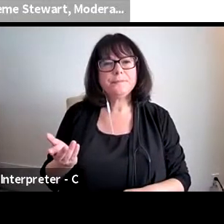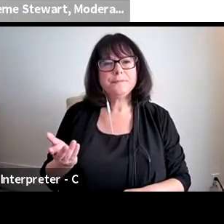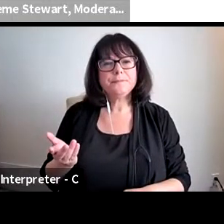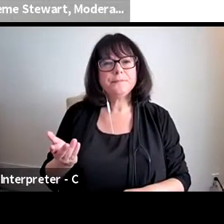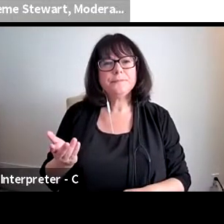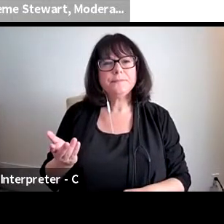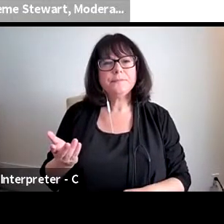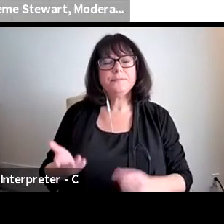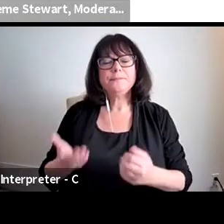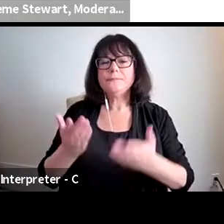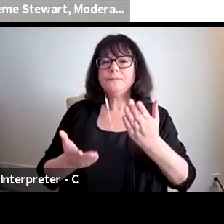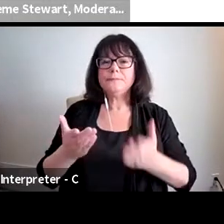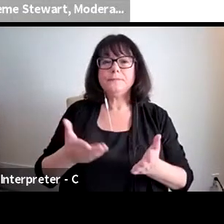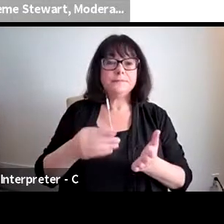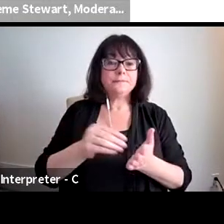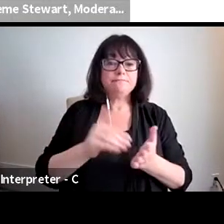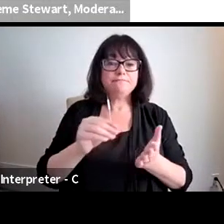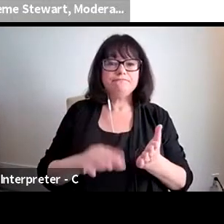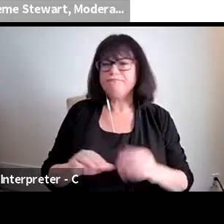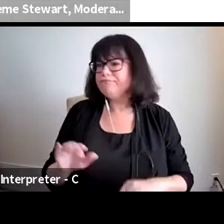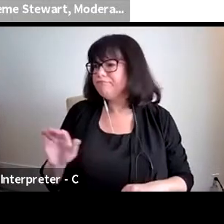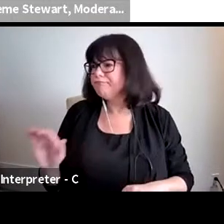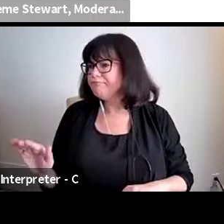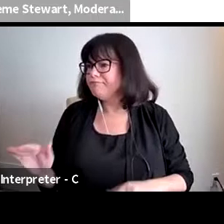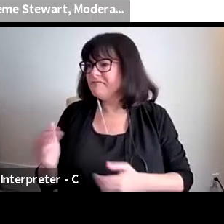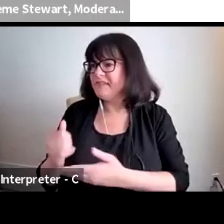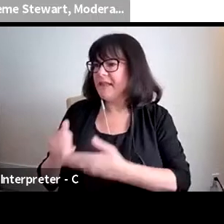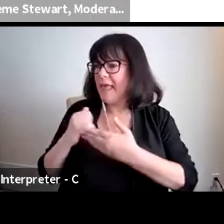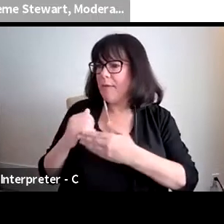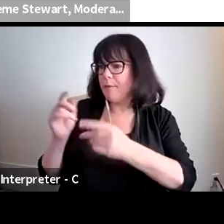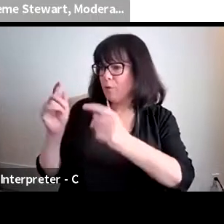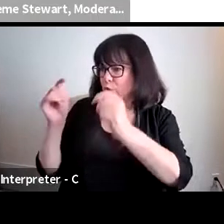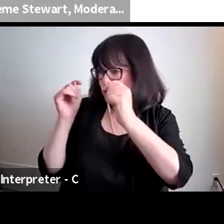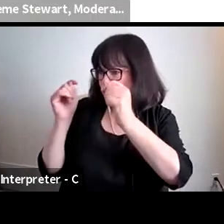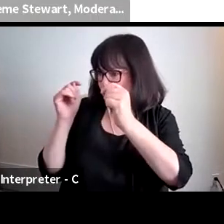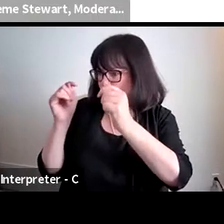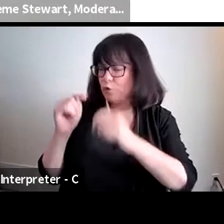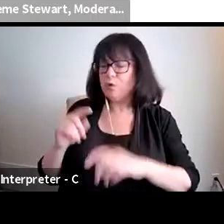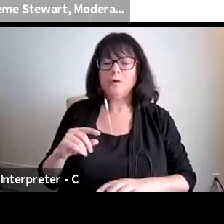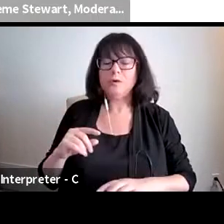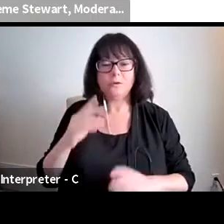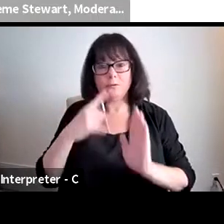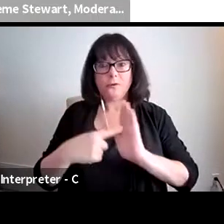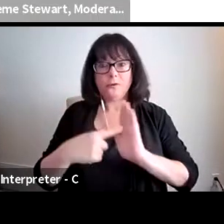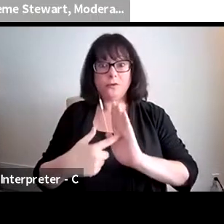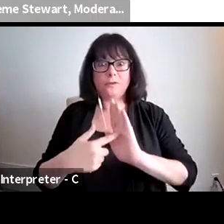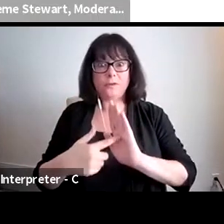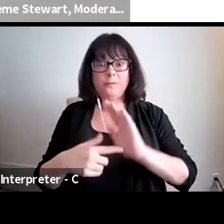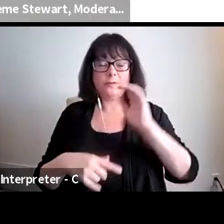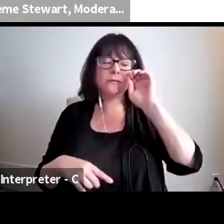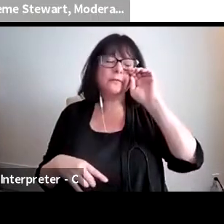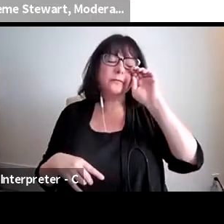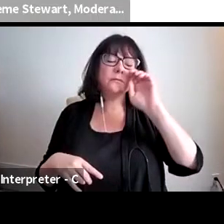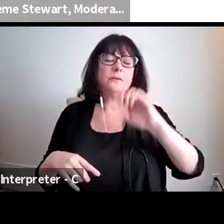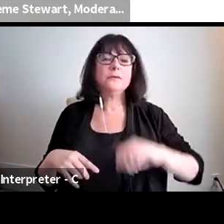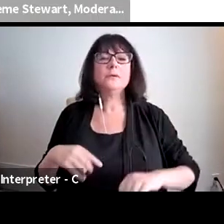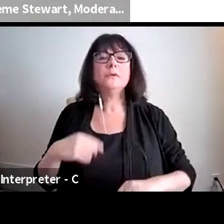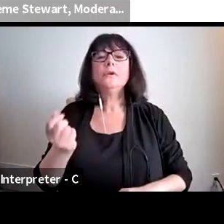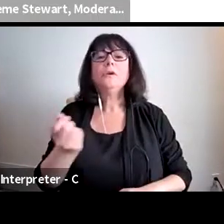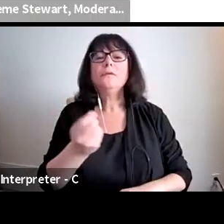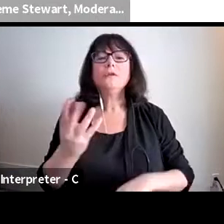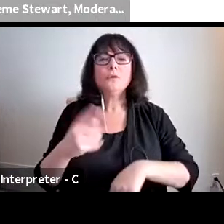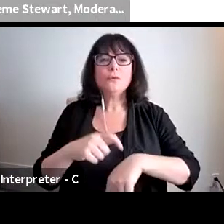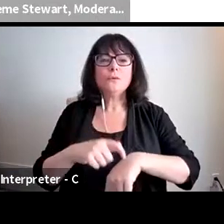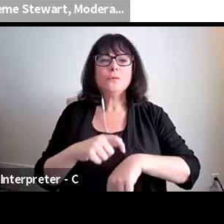advertised as tutorial support, for example. We've had a couple of incidences where